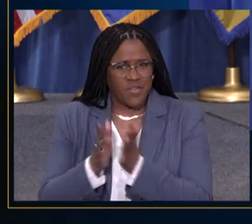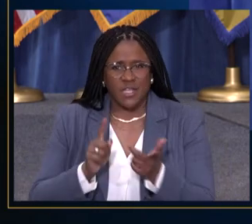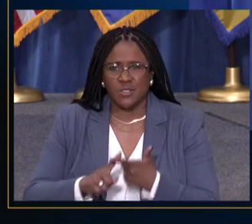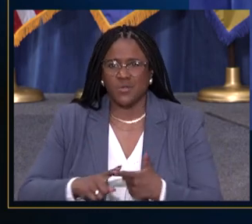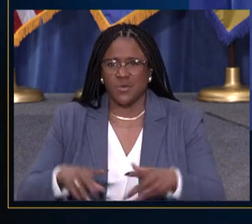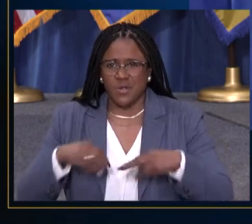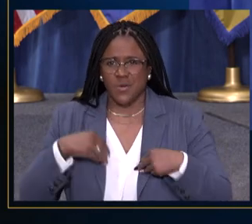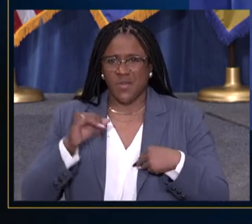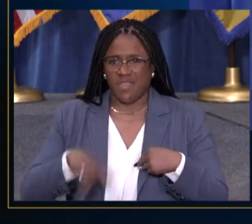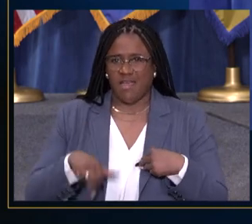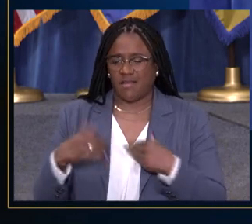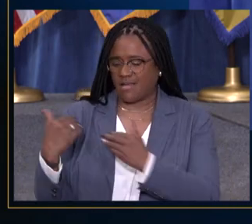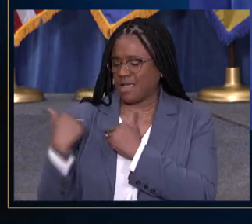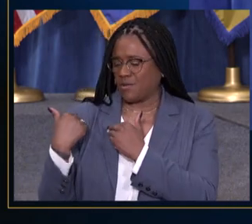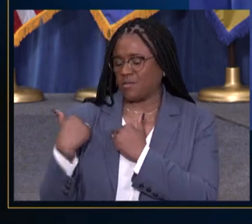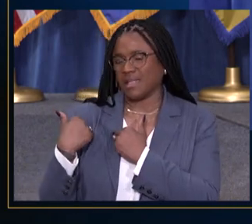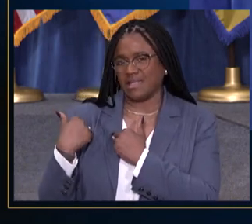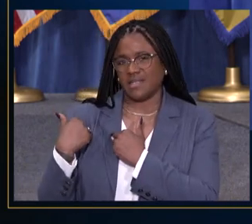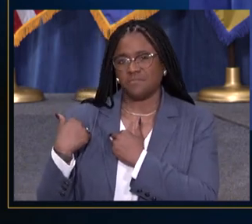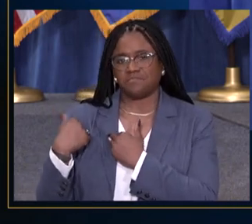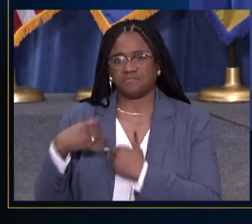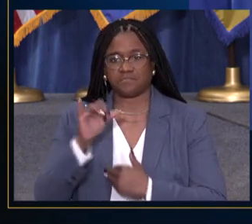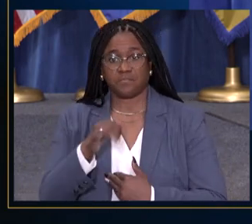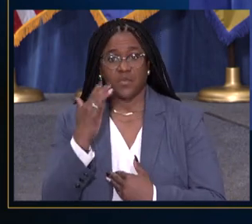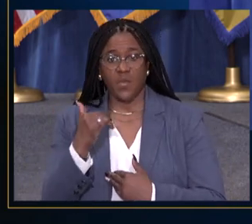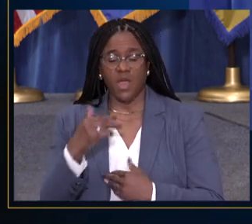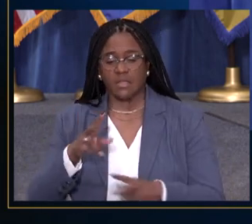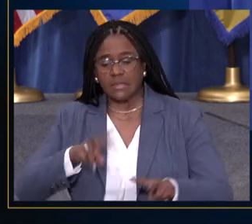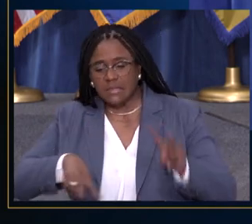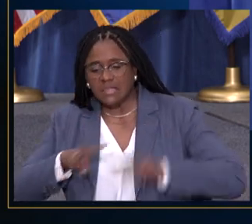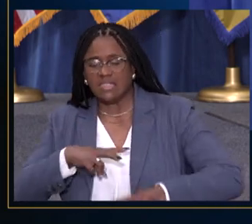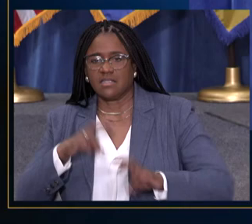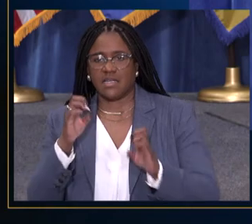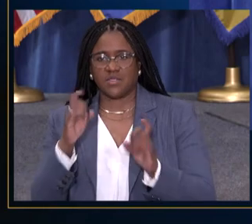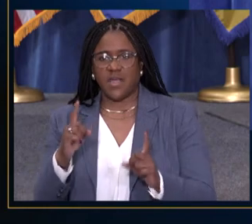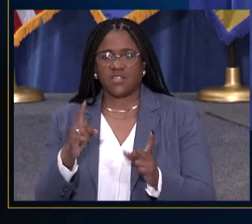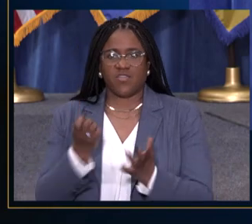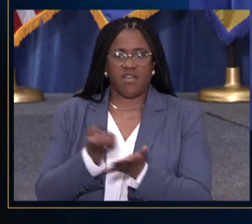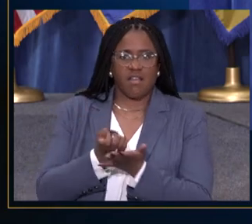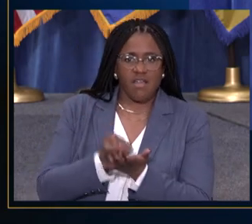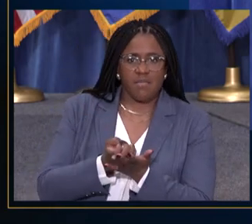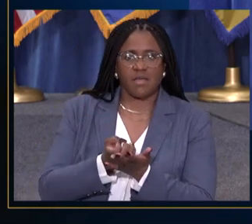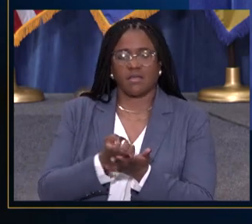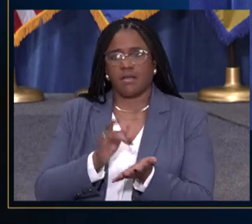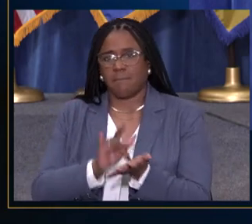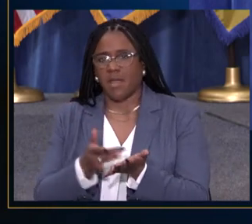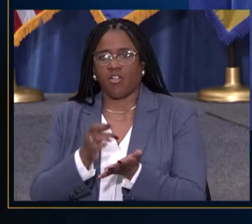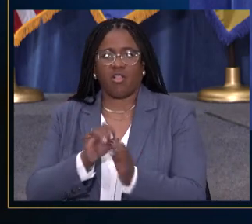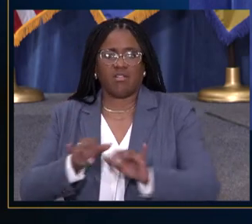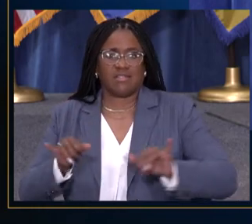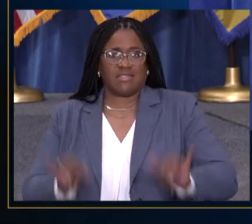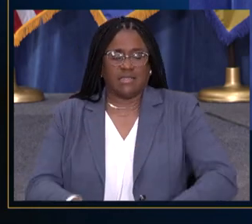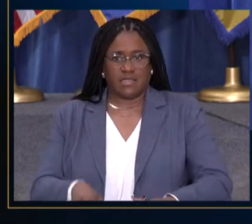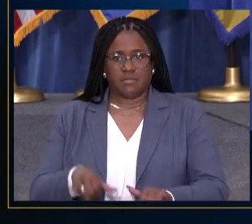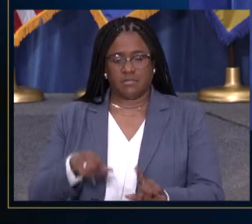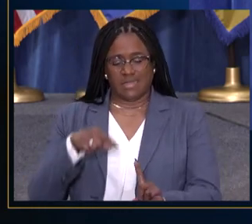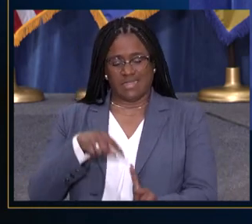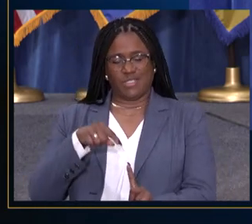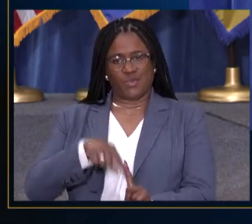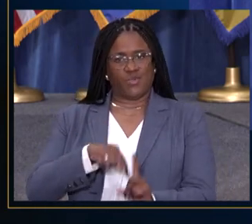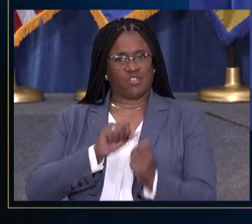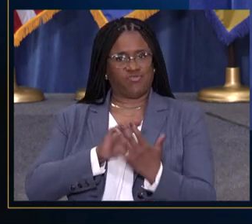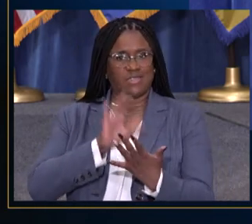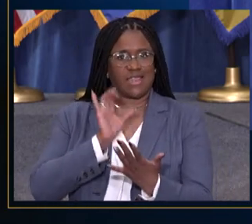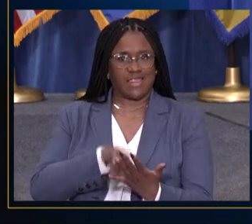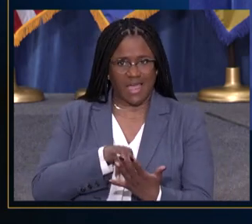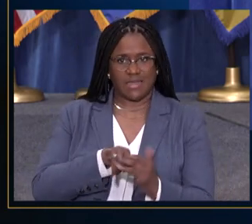that accountability piece. And so that's why when we look at the educational system, economic system, medical systems, that's the reason why we need to address it